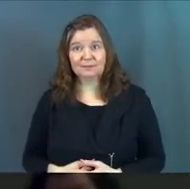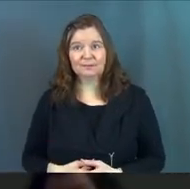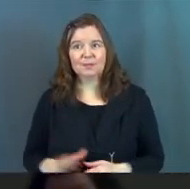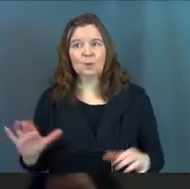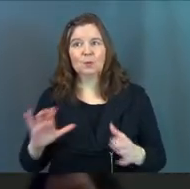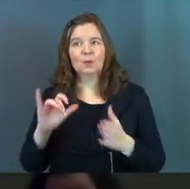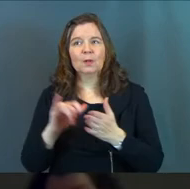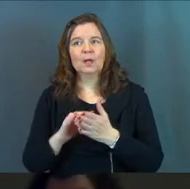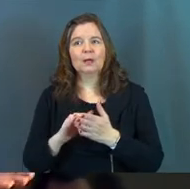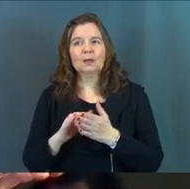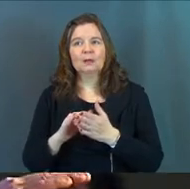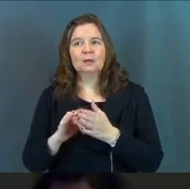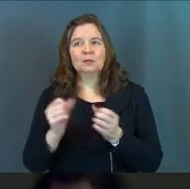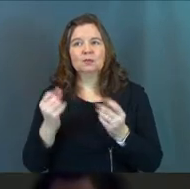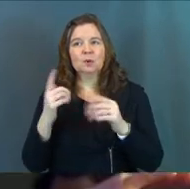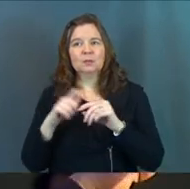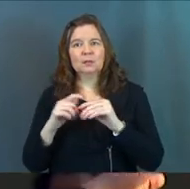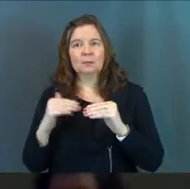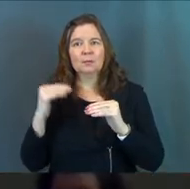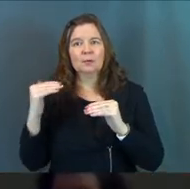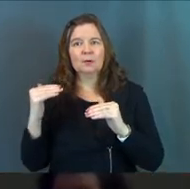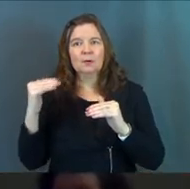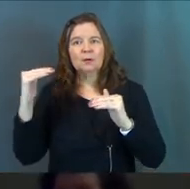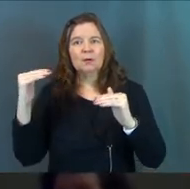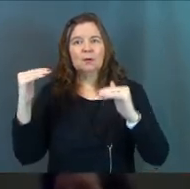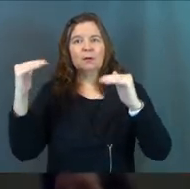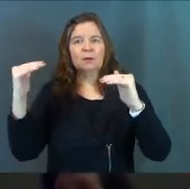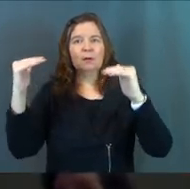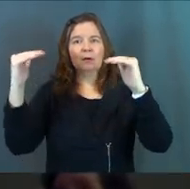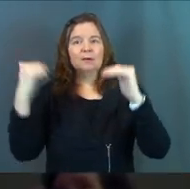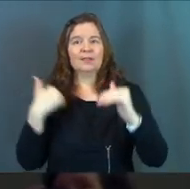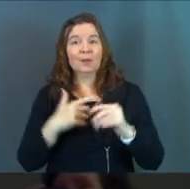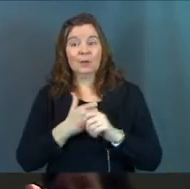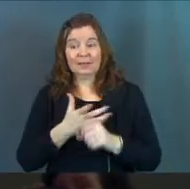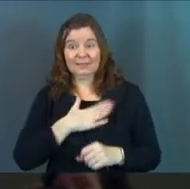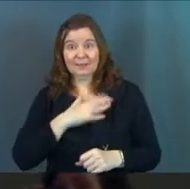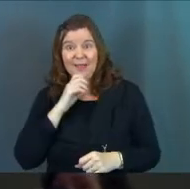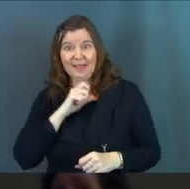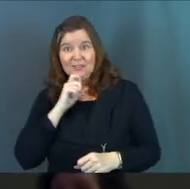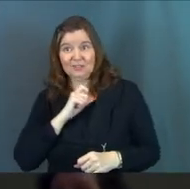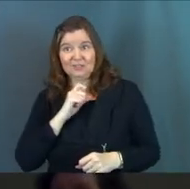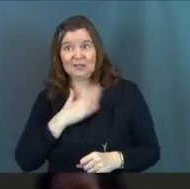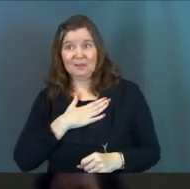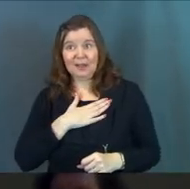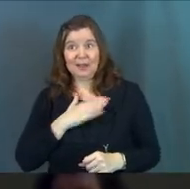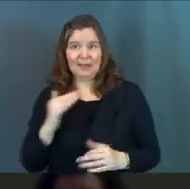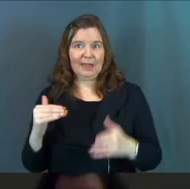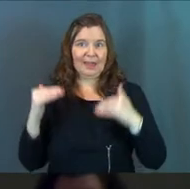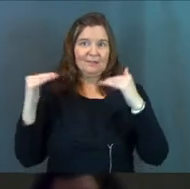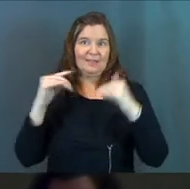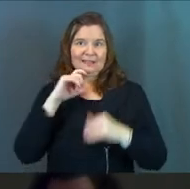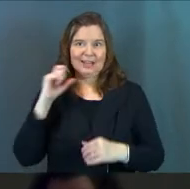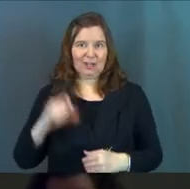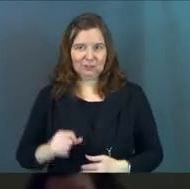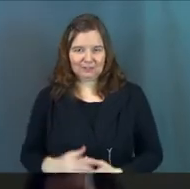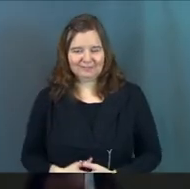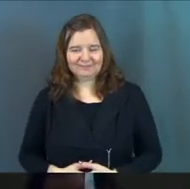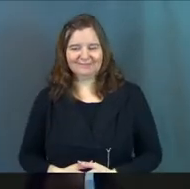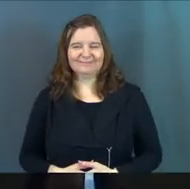And we do that so many times that we get to my age, my advanced age.